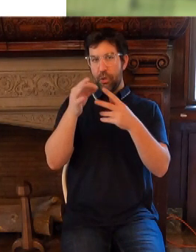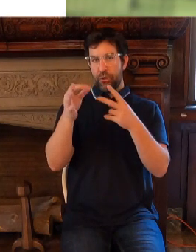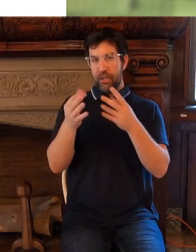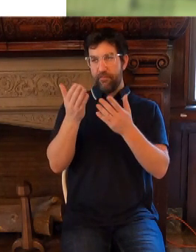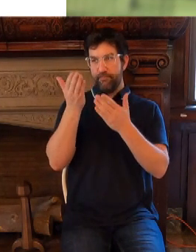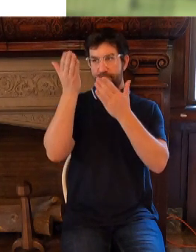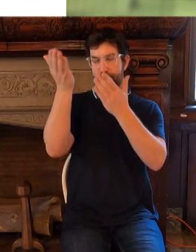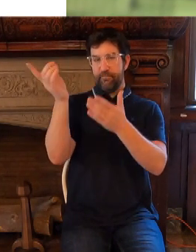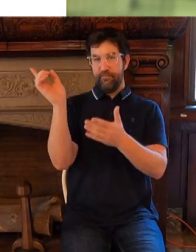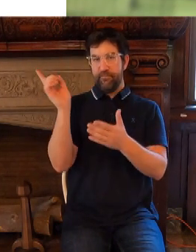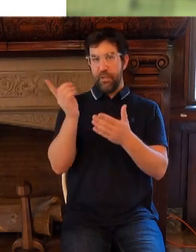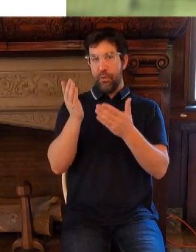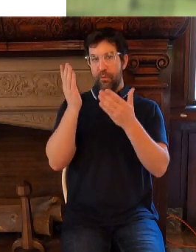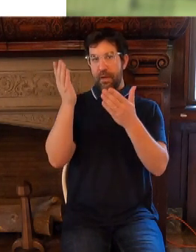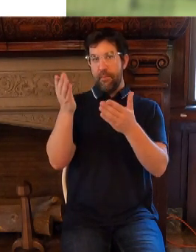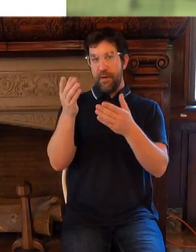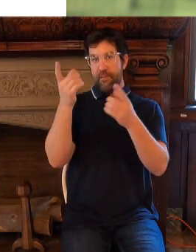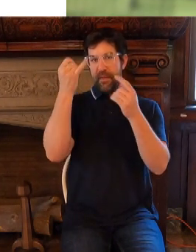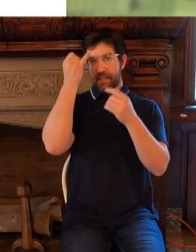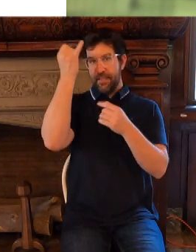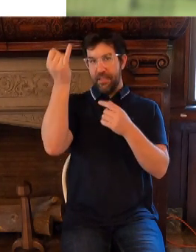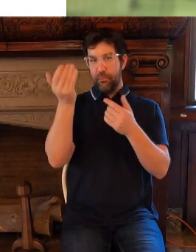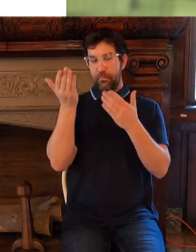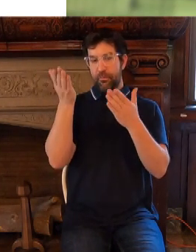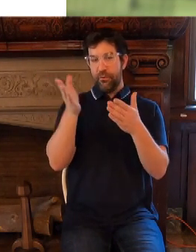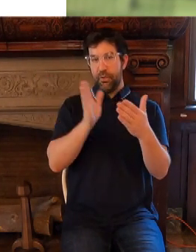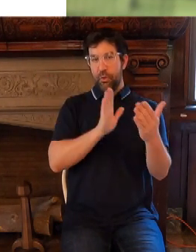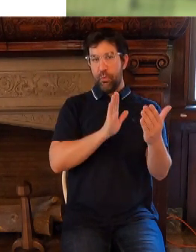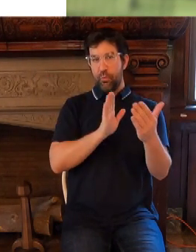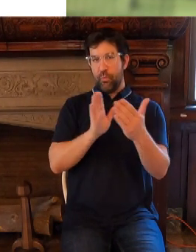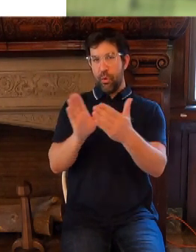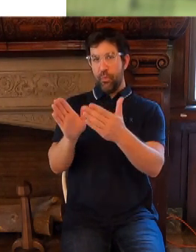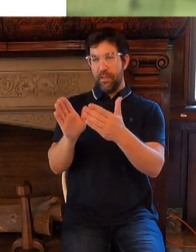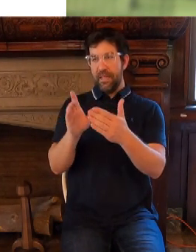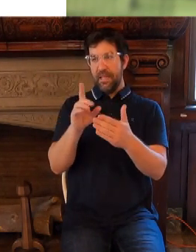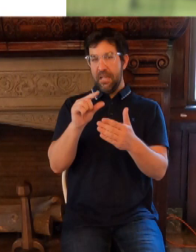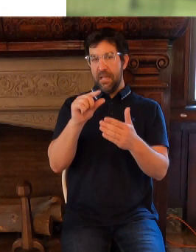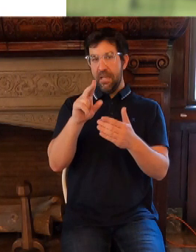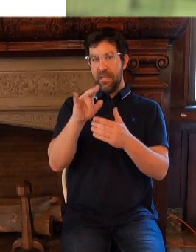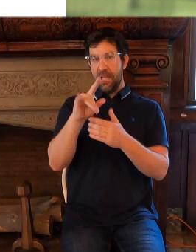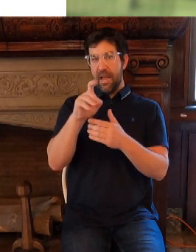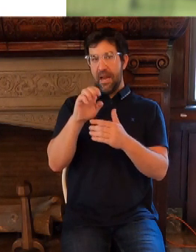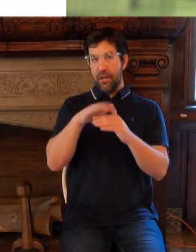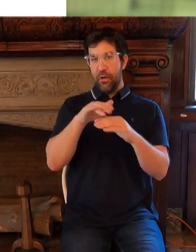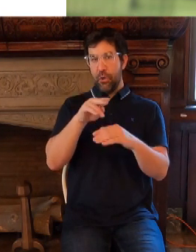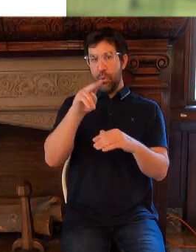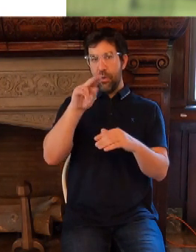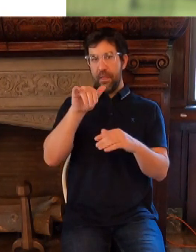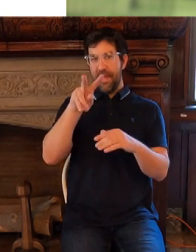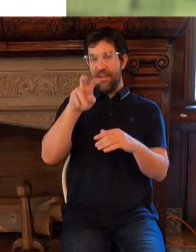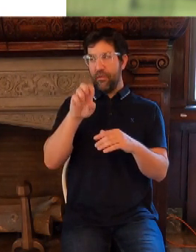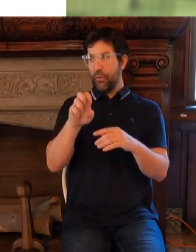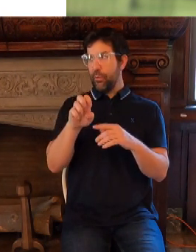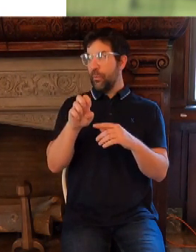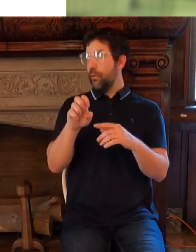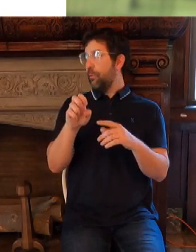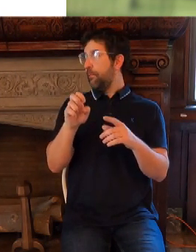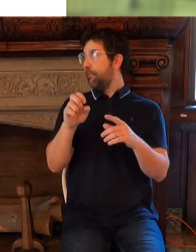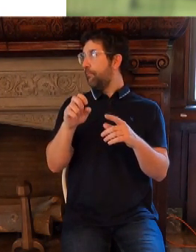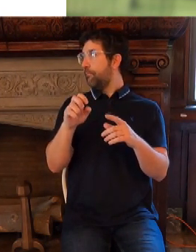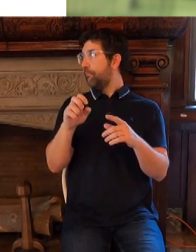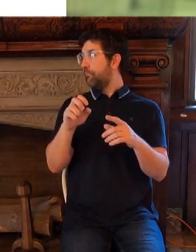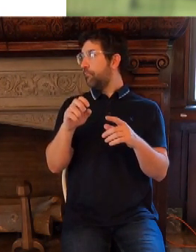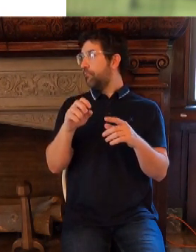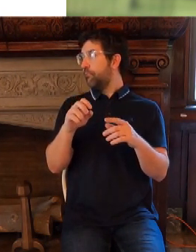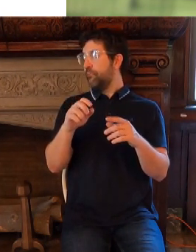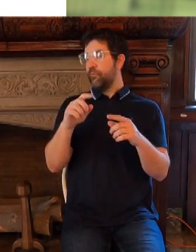So with this recommended alternative, we're proposing a road diet along North Avenue. We'll have what's